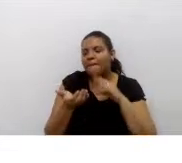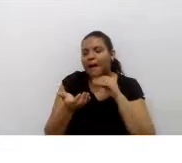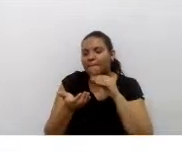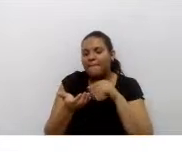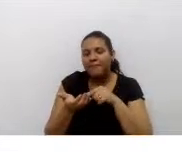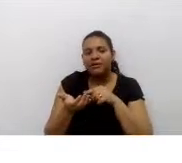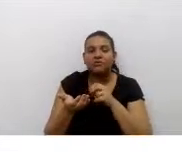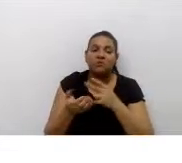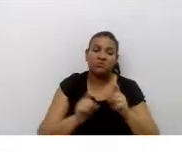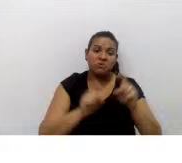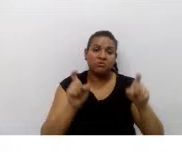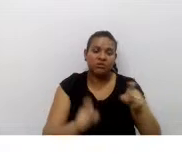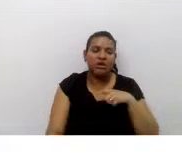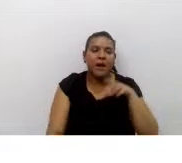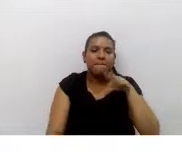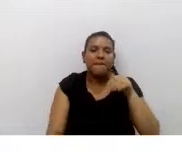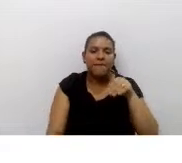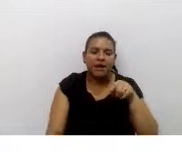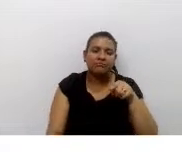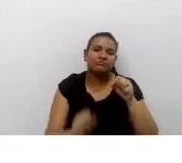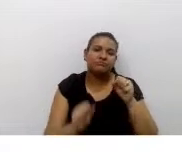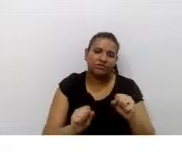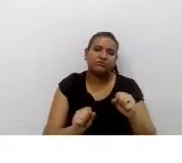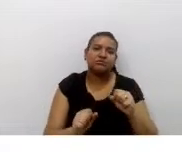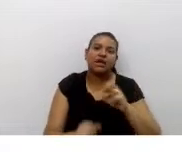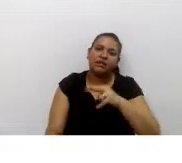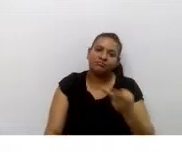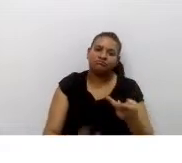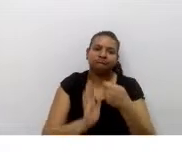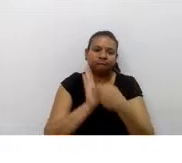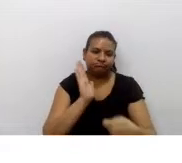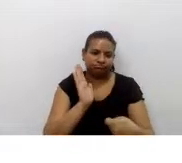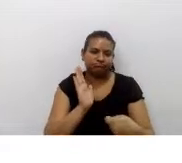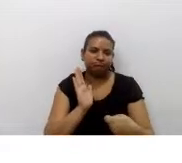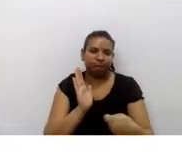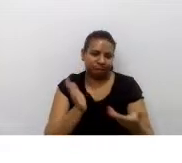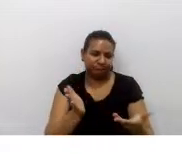computers, and Google Docs